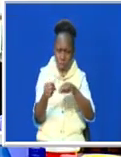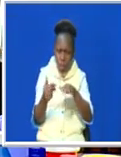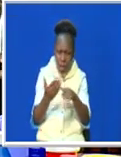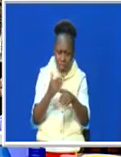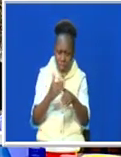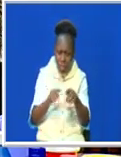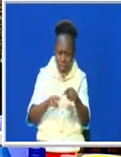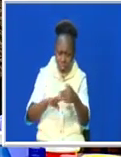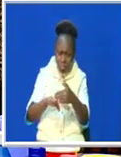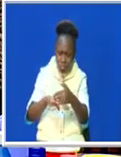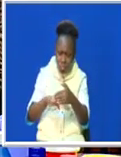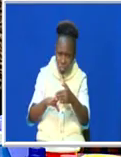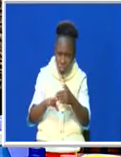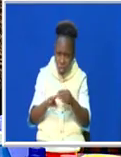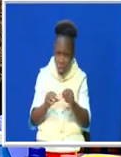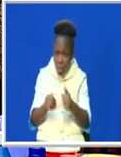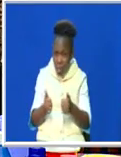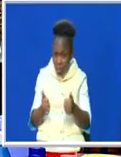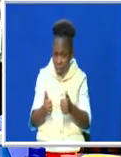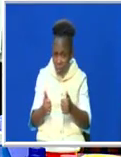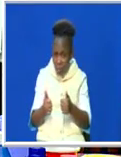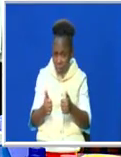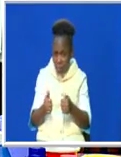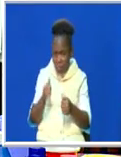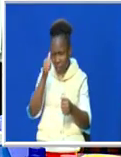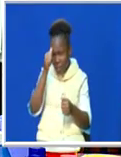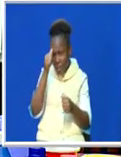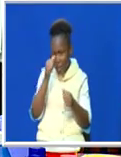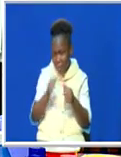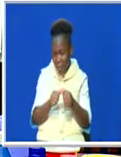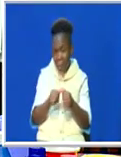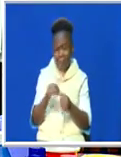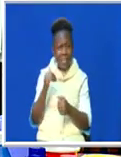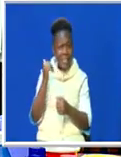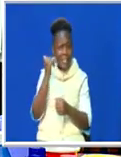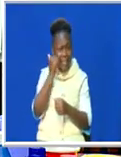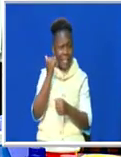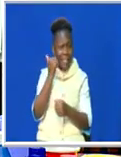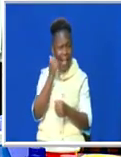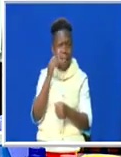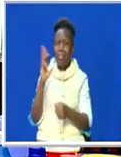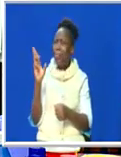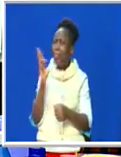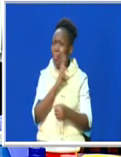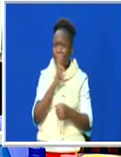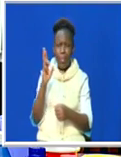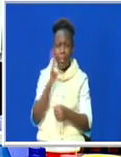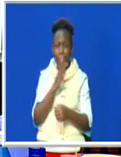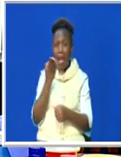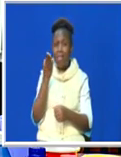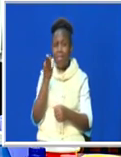Remember, we have a very deadly disease around. We have